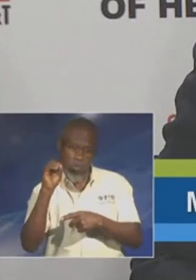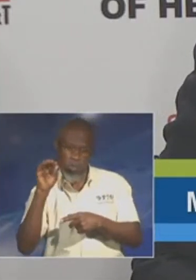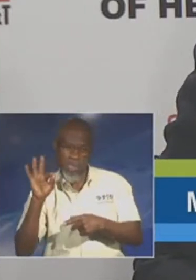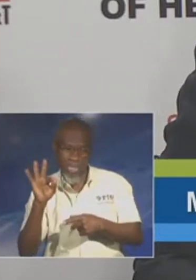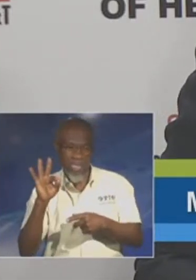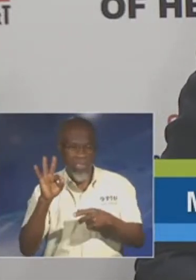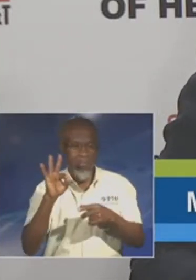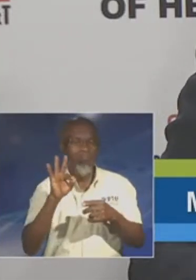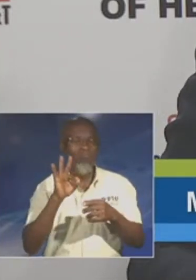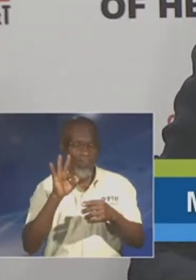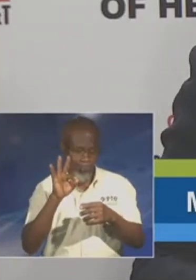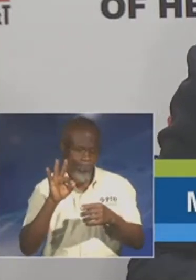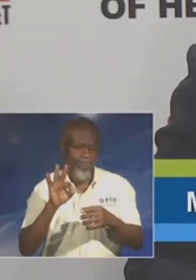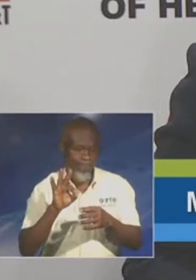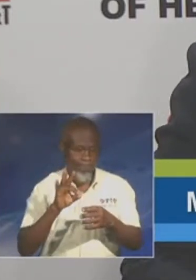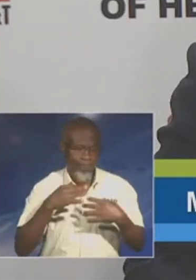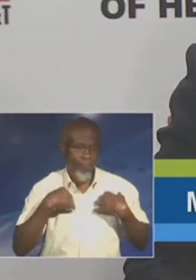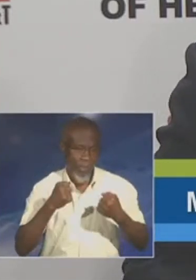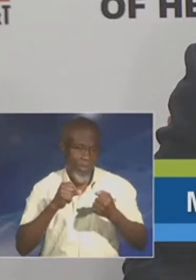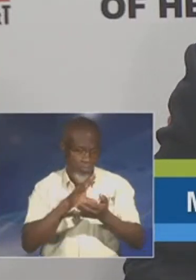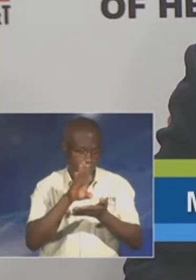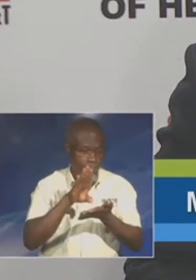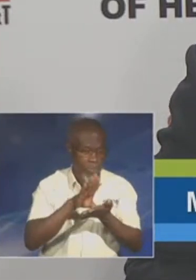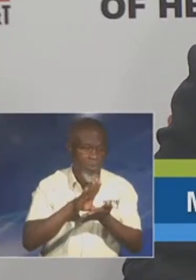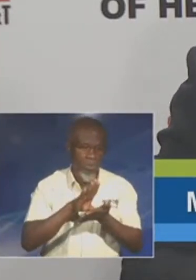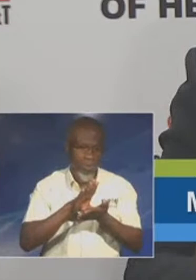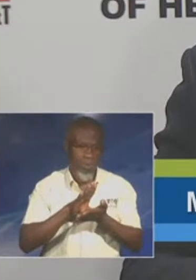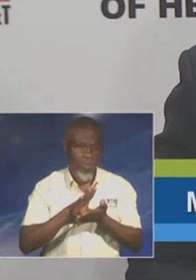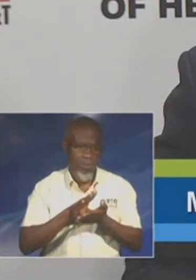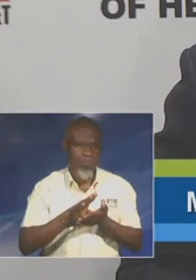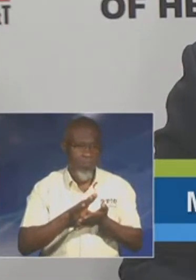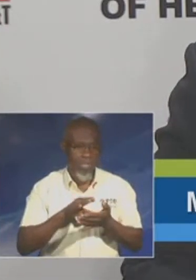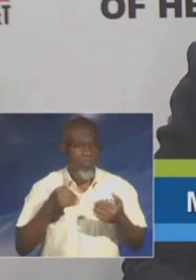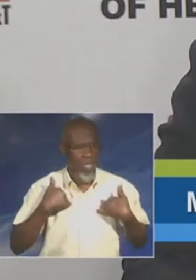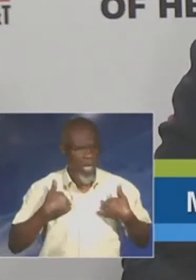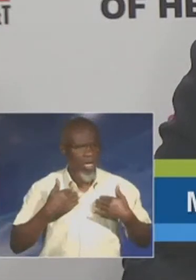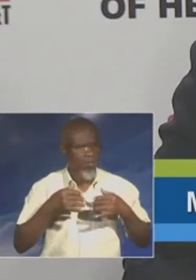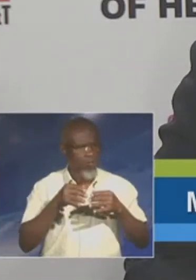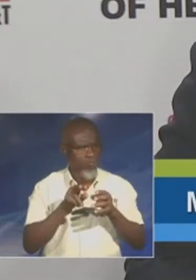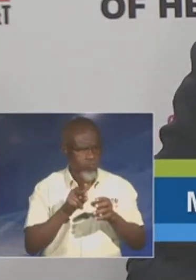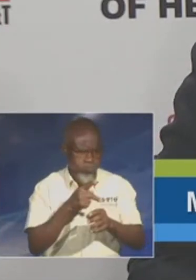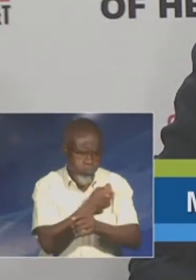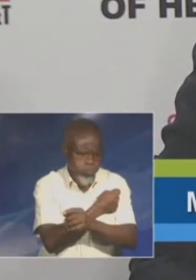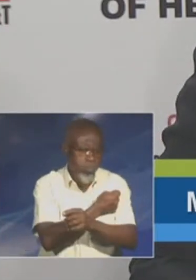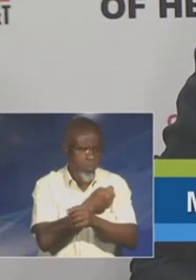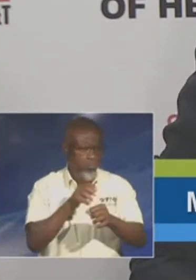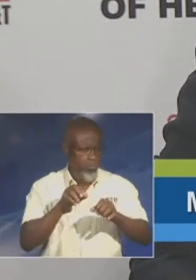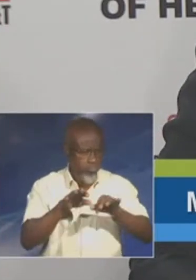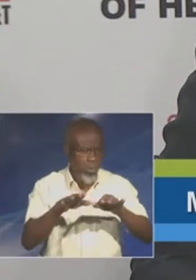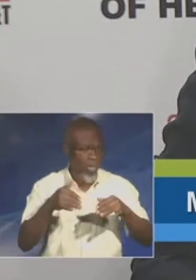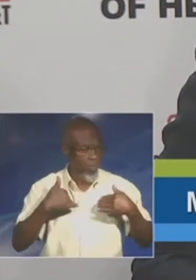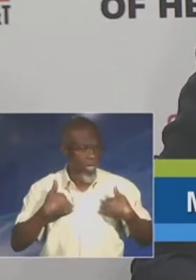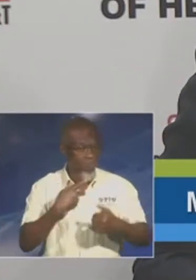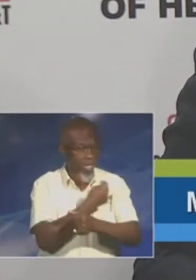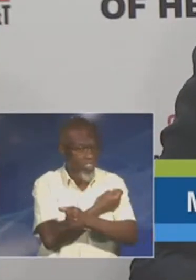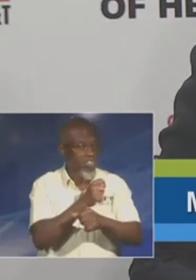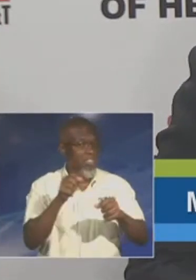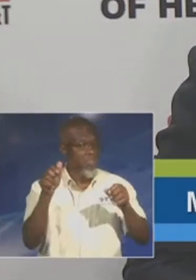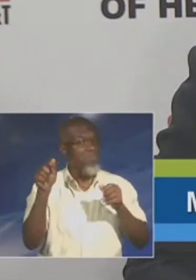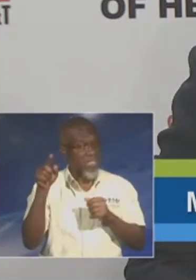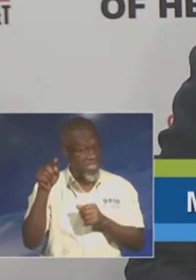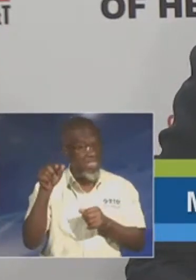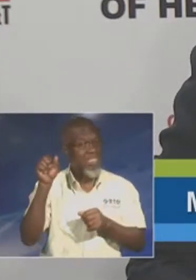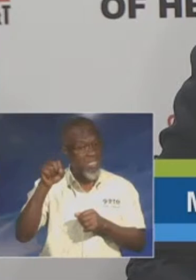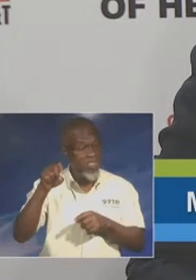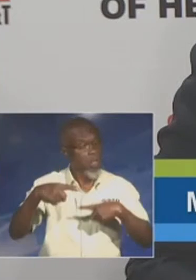centers, in addition to advertised vaccination sites. And yes, we do have vaccinations on Saturdays. If you have not received